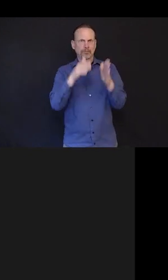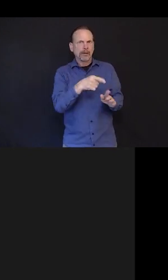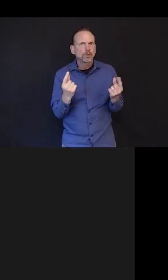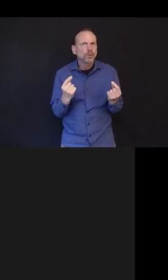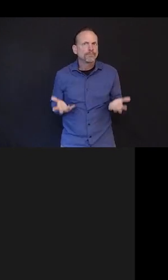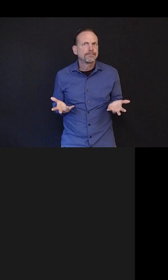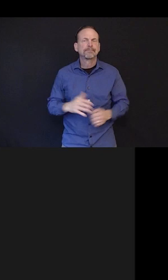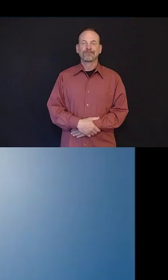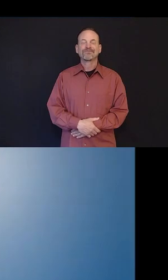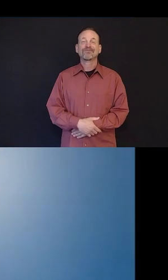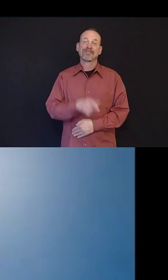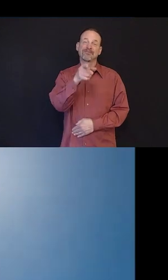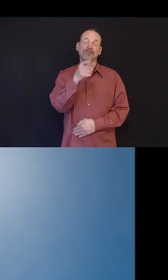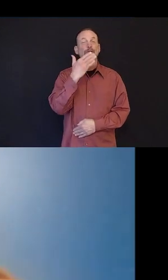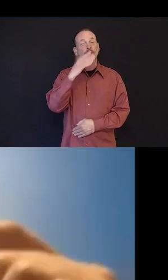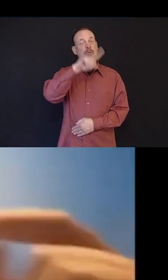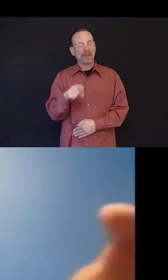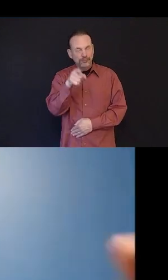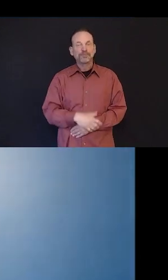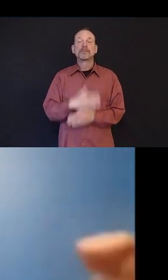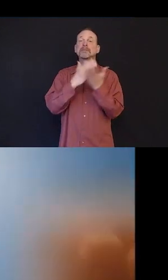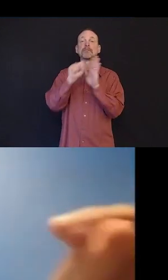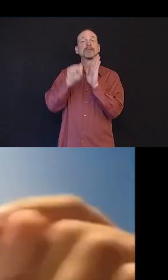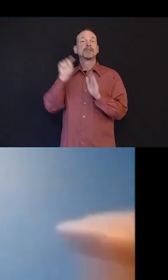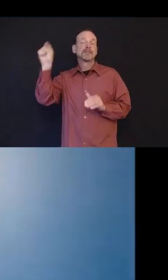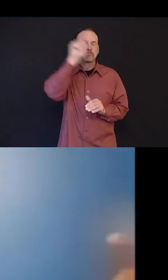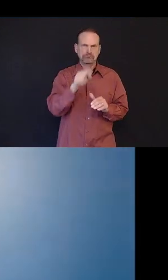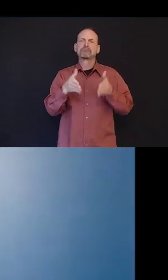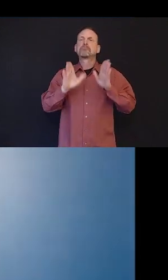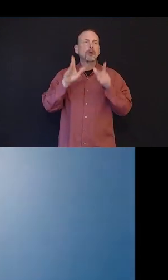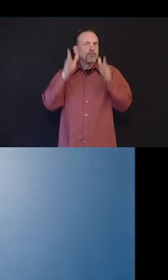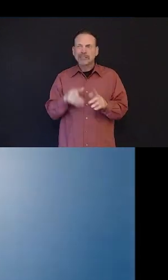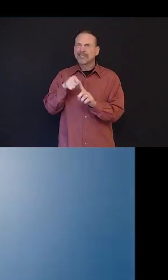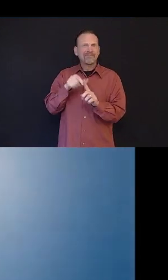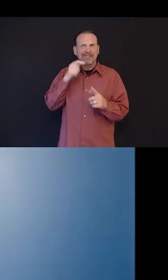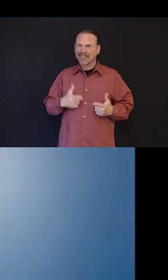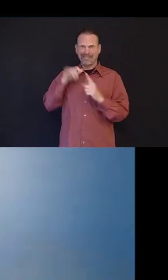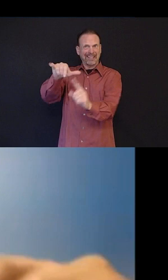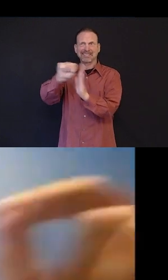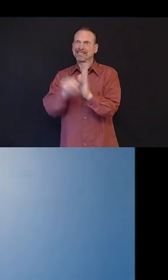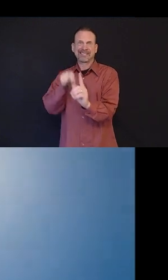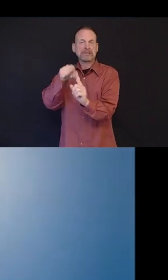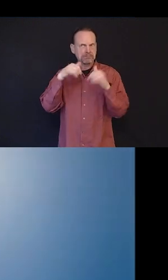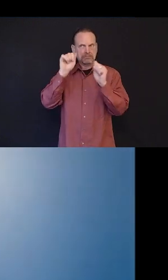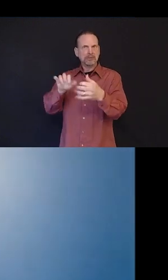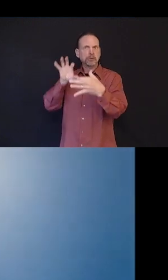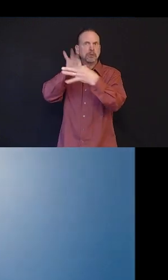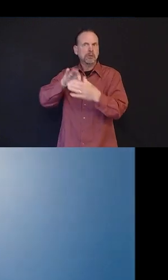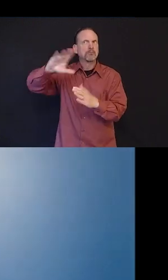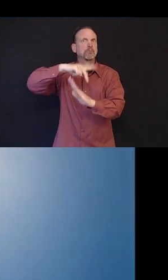ABLE program? So that is a great question. So some states do allow out-of-state participants, like